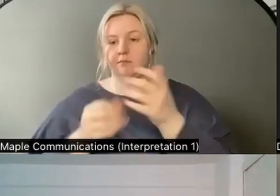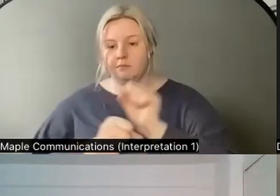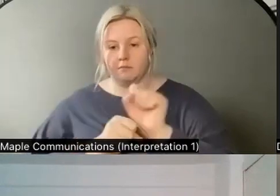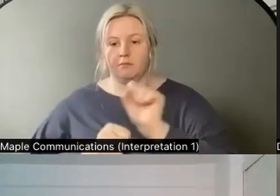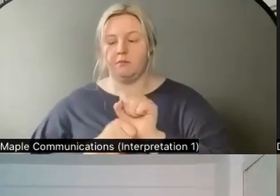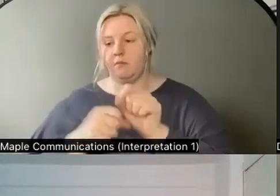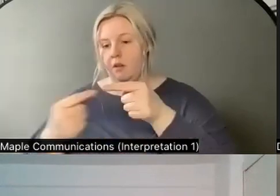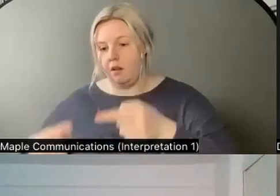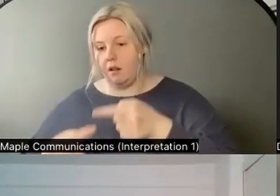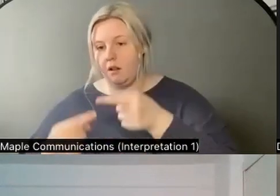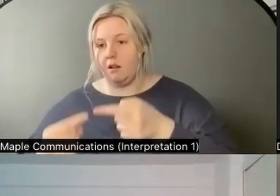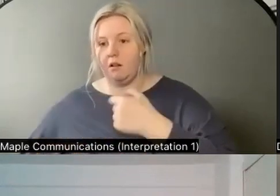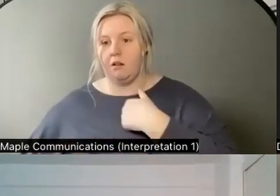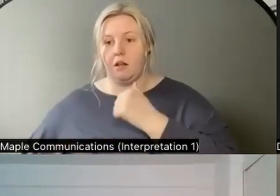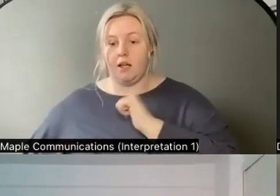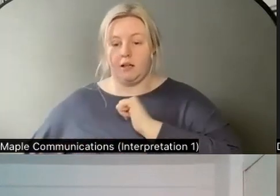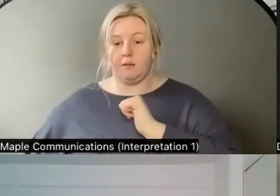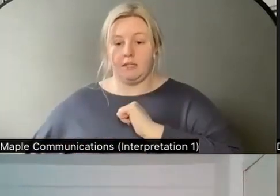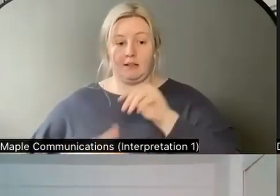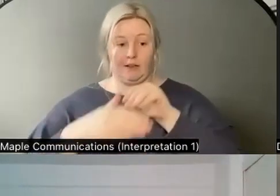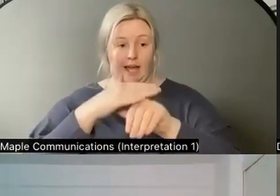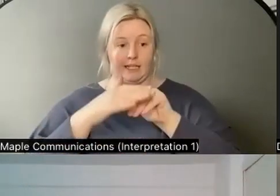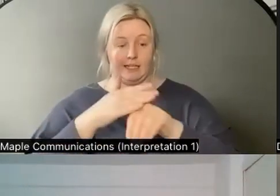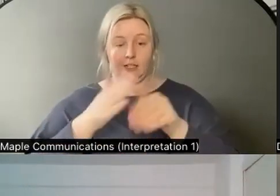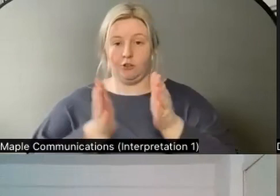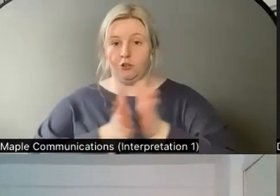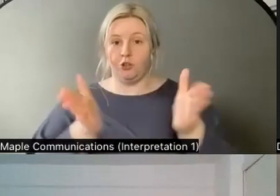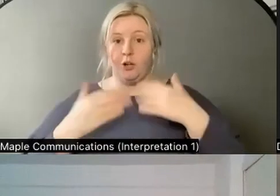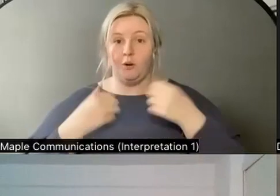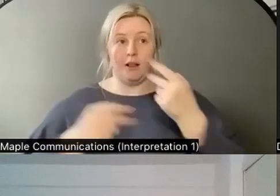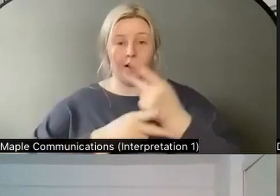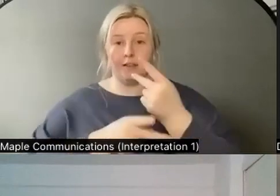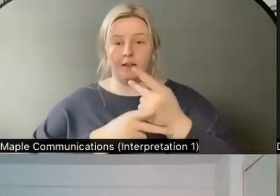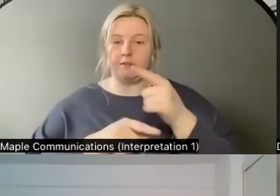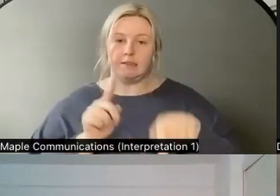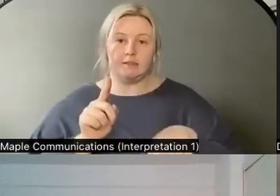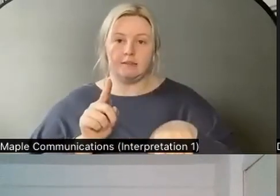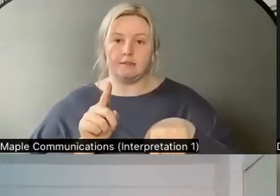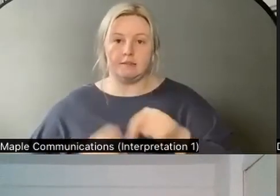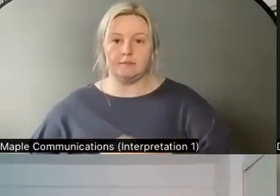I can't even get basic health care anymore. And so